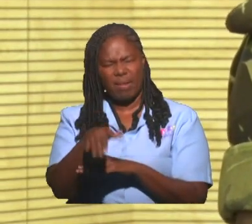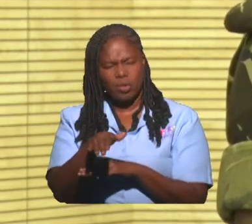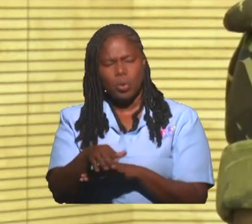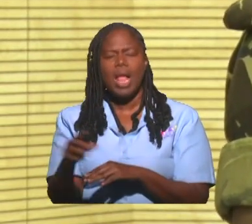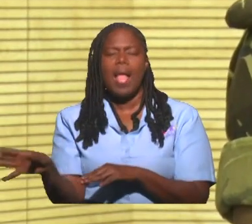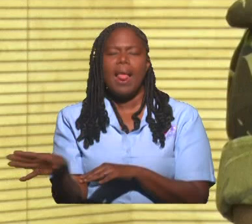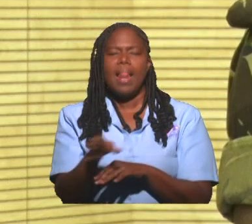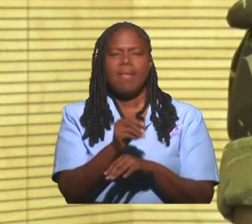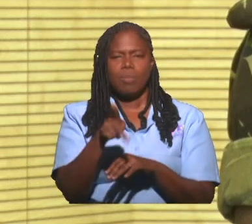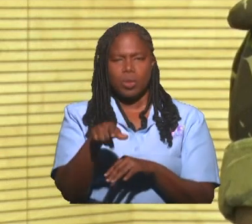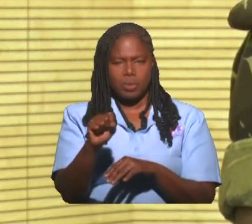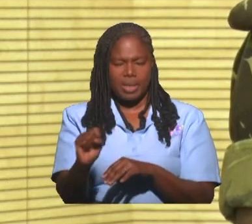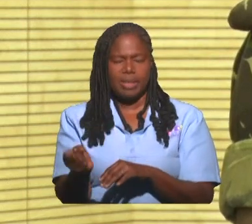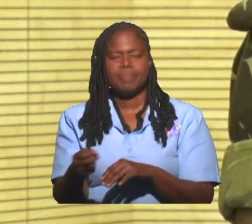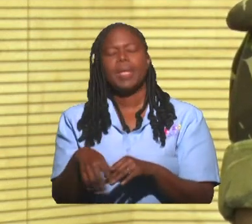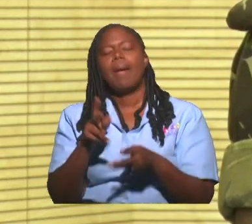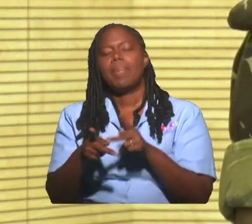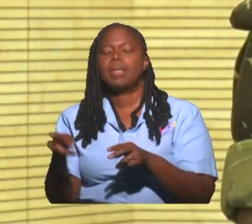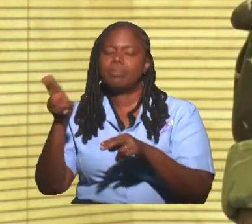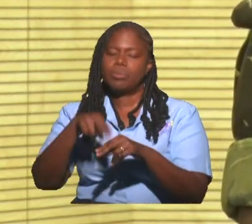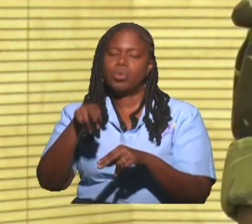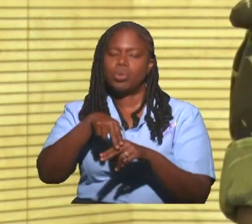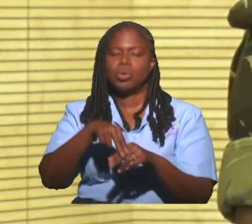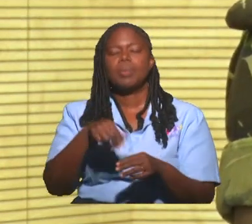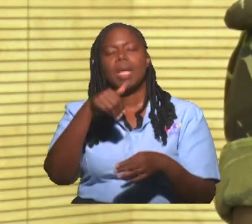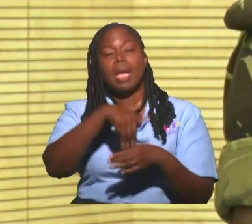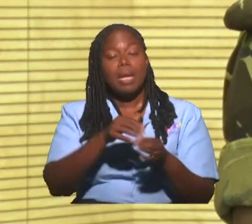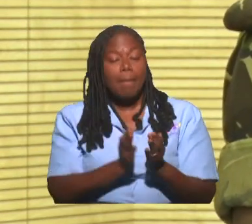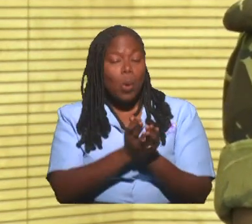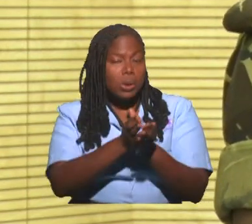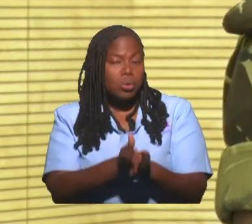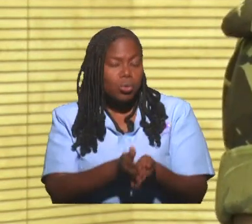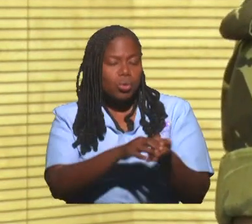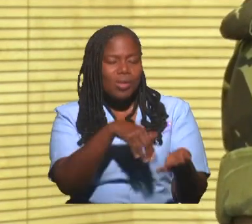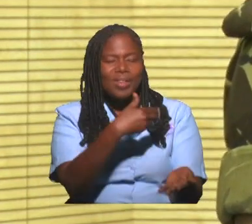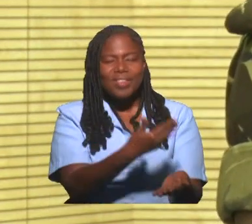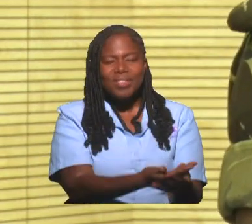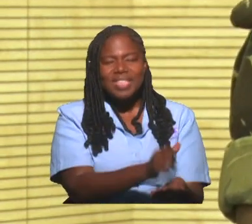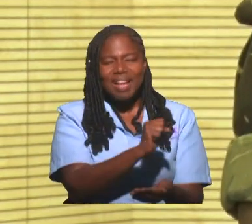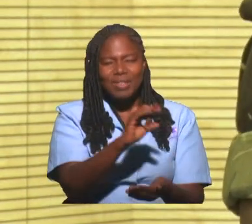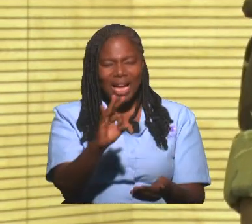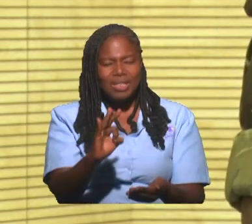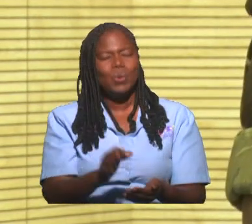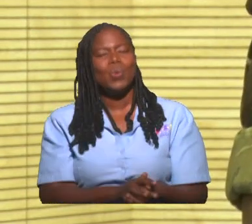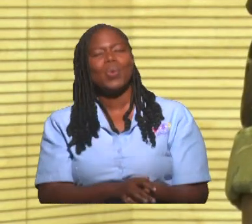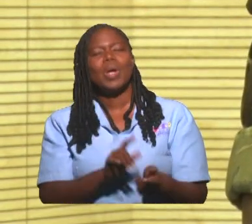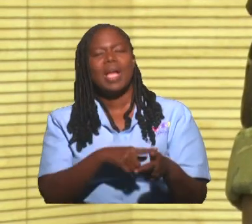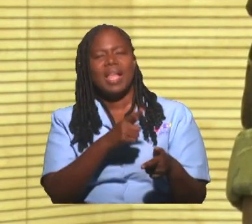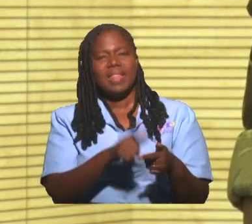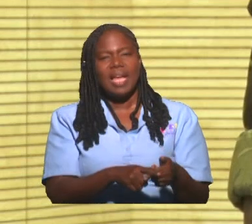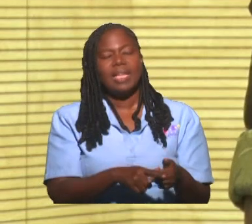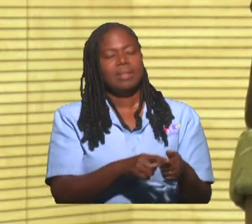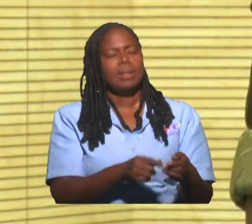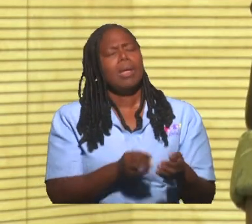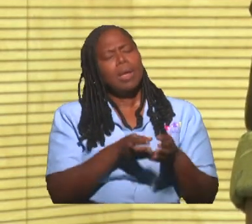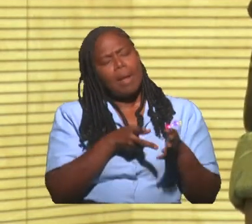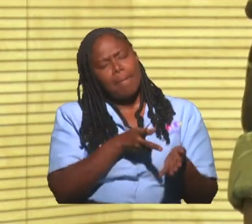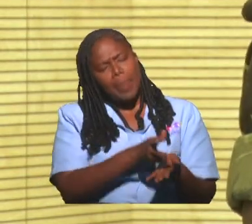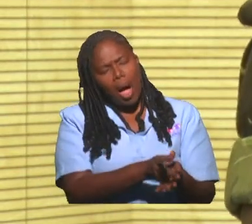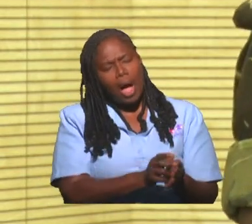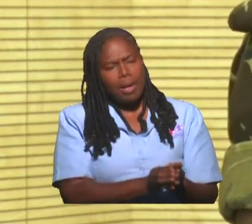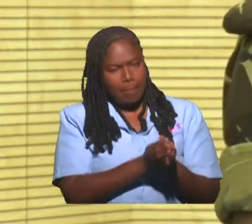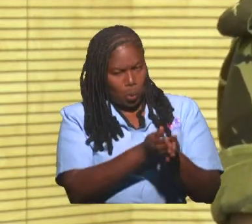Spain. Patrons get on board, come to San Fernando, and then from the water taxi terminal in San